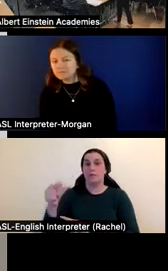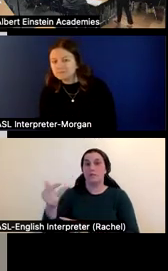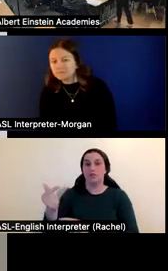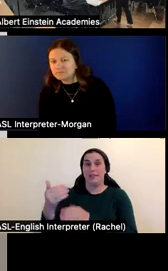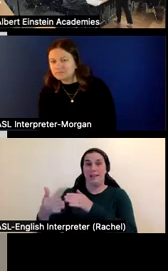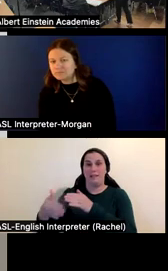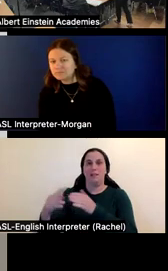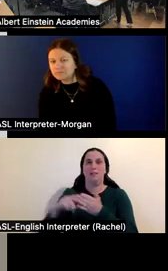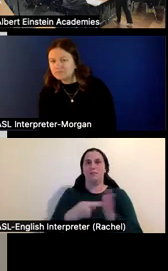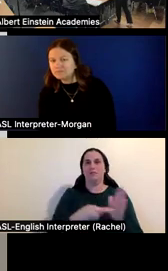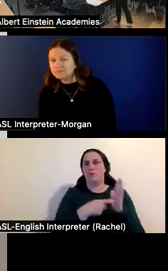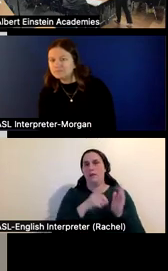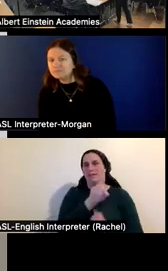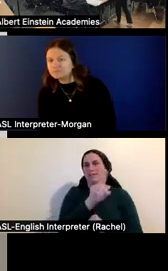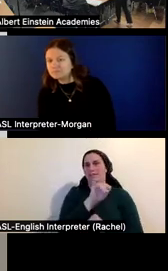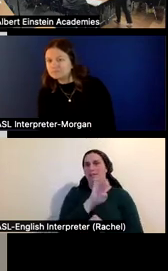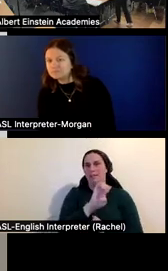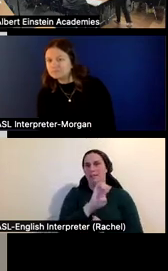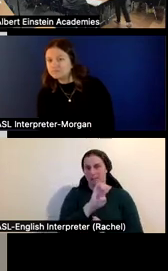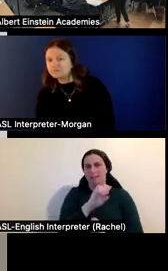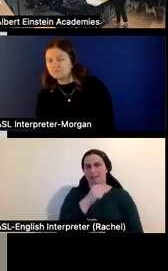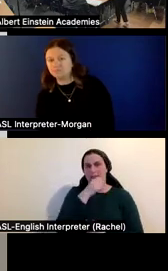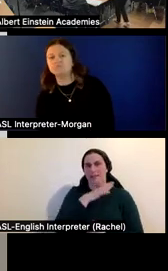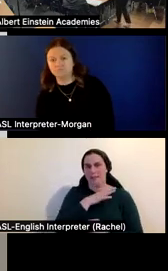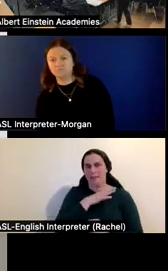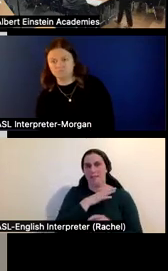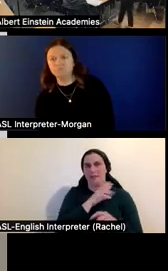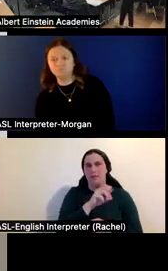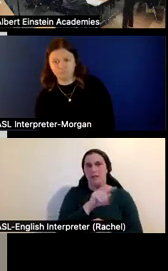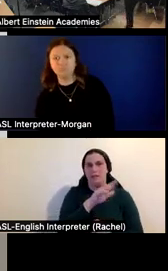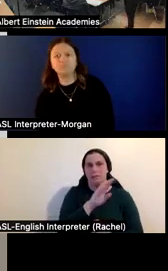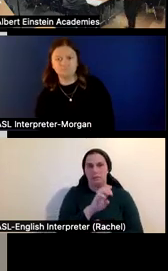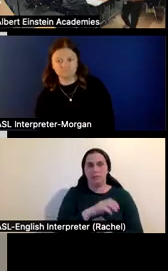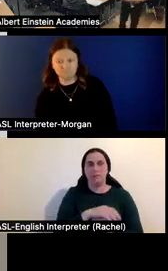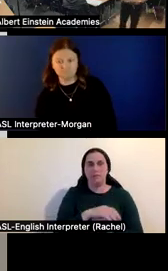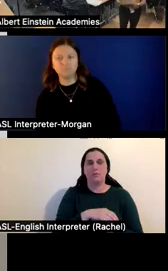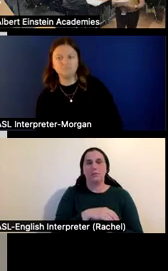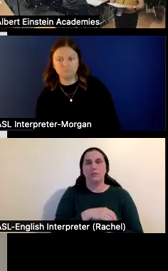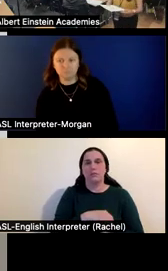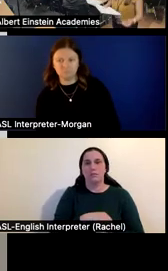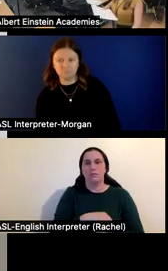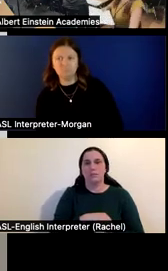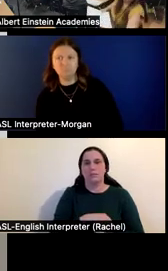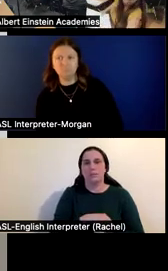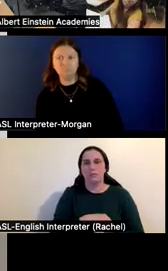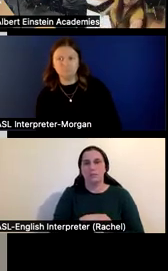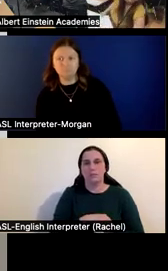Not that like, Franklin Spanish, I mean, not. Yeah. Right. And something like that. The only way that you're